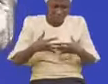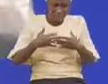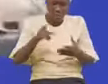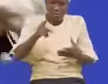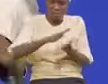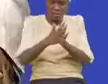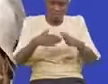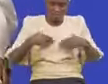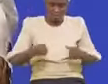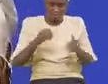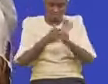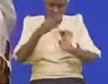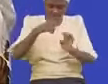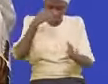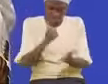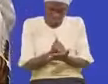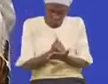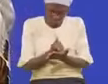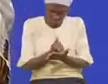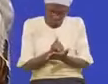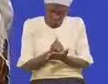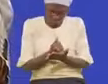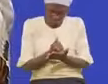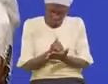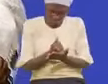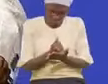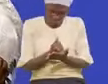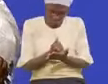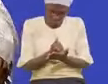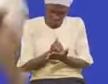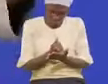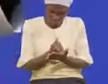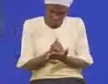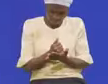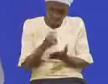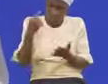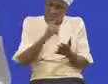Awo eke bongo mga suomo me degbe. Boto yole yesu ben koma.